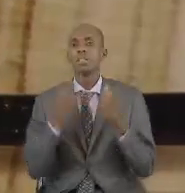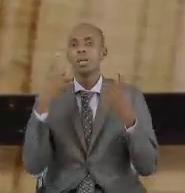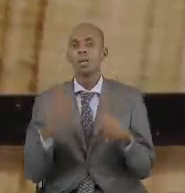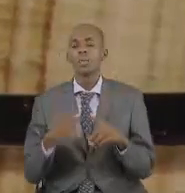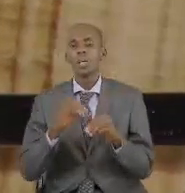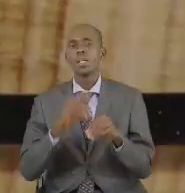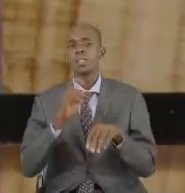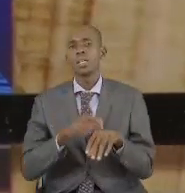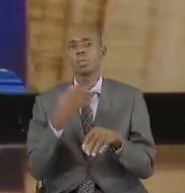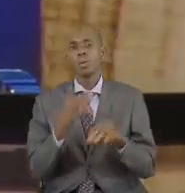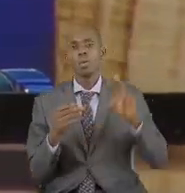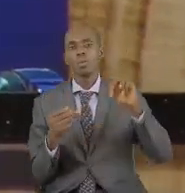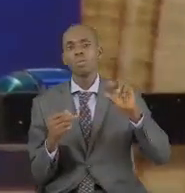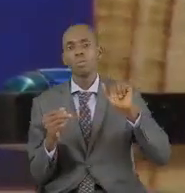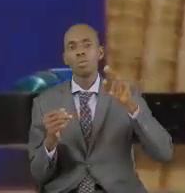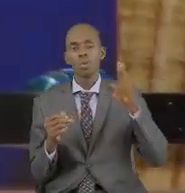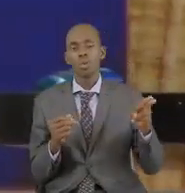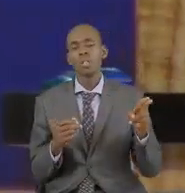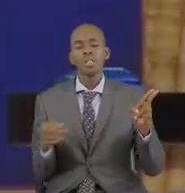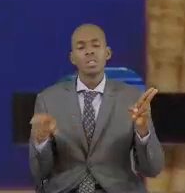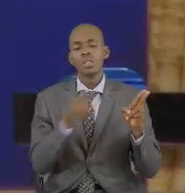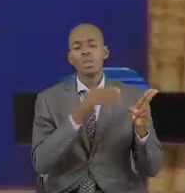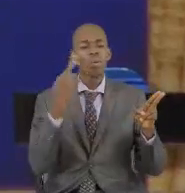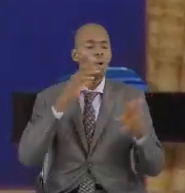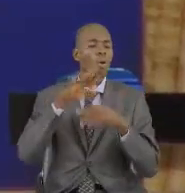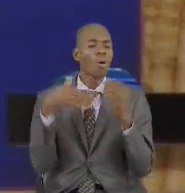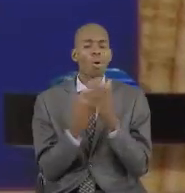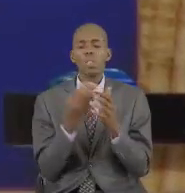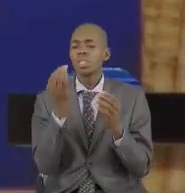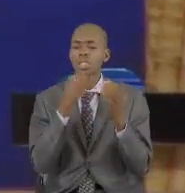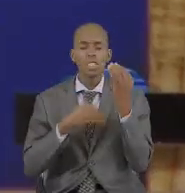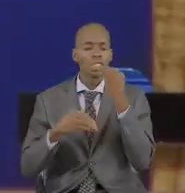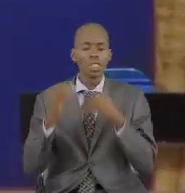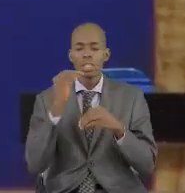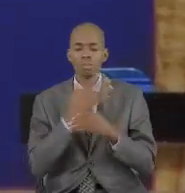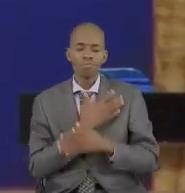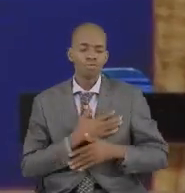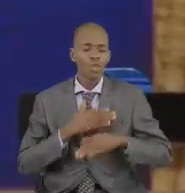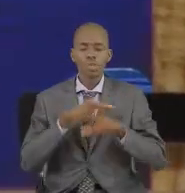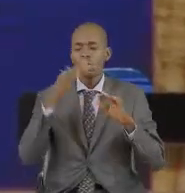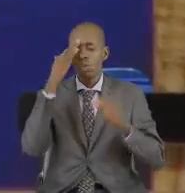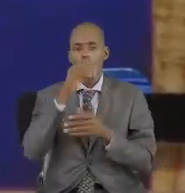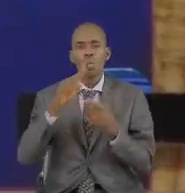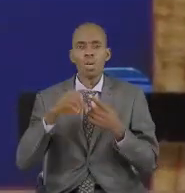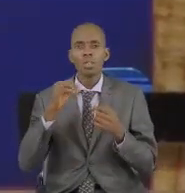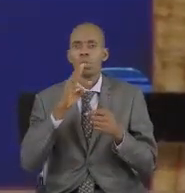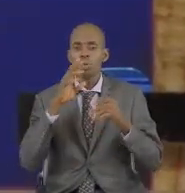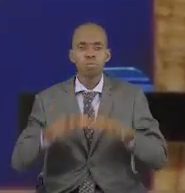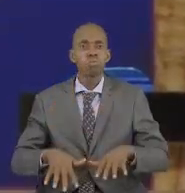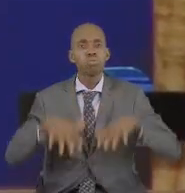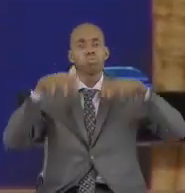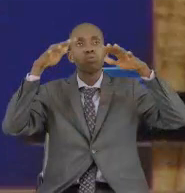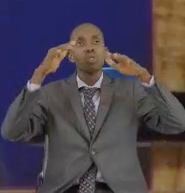of Noah, they were eating and drinking, and they knew not when the flood came, so shall it be at